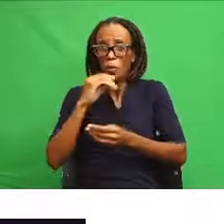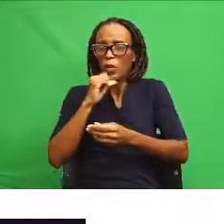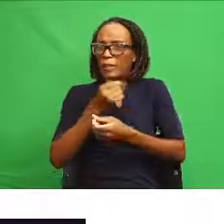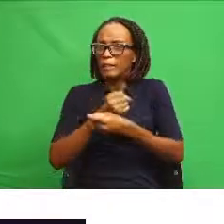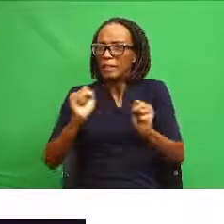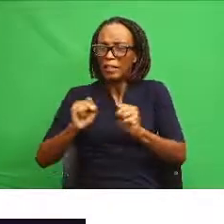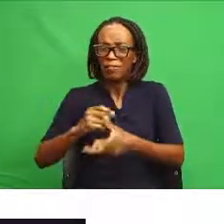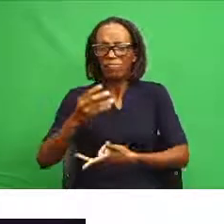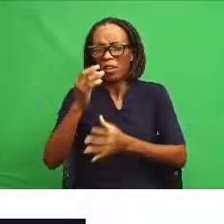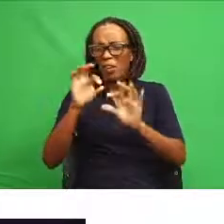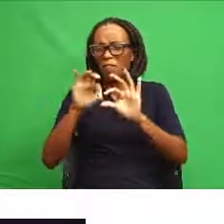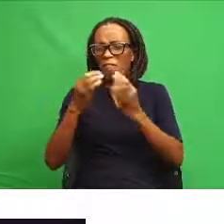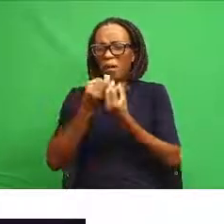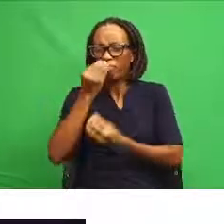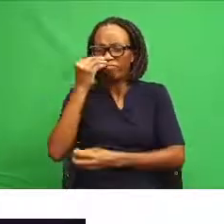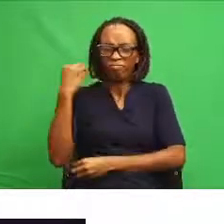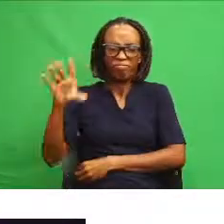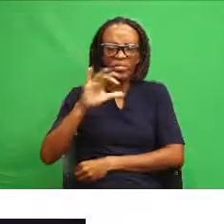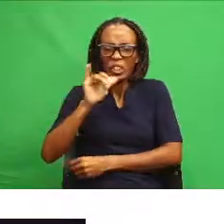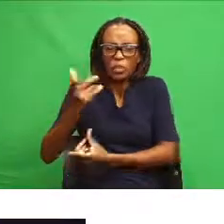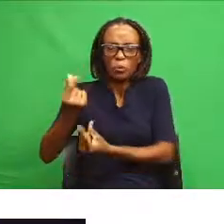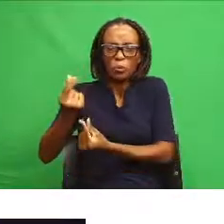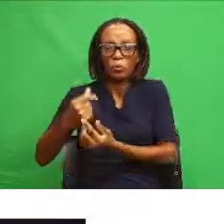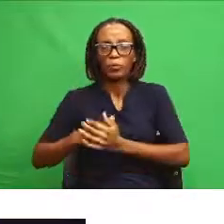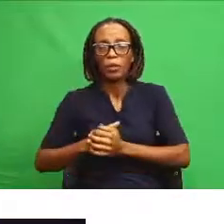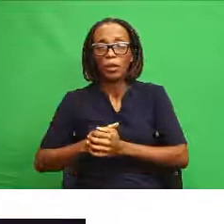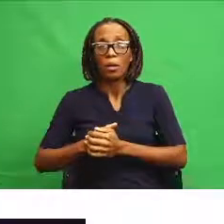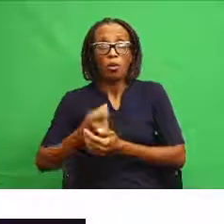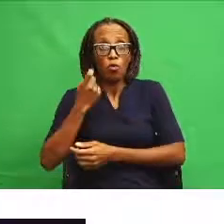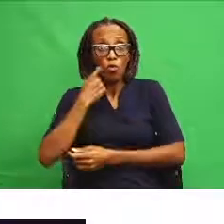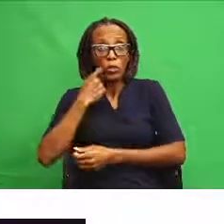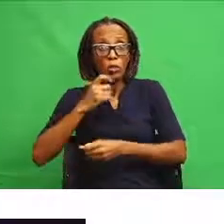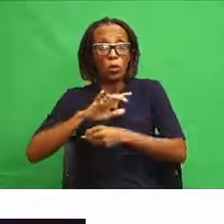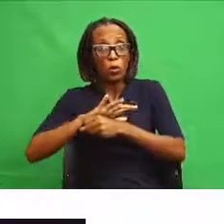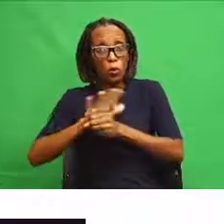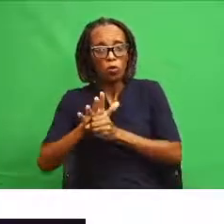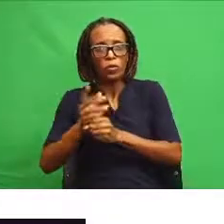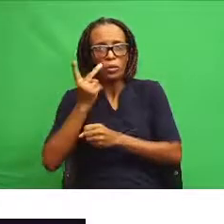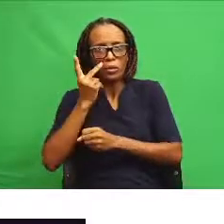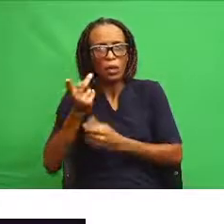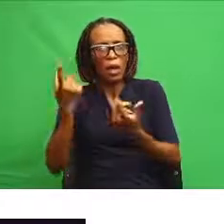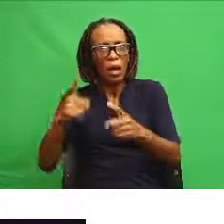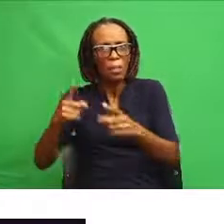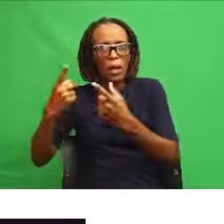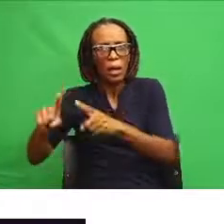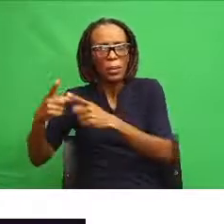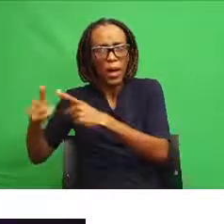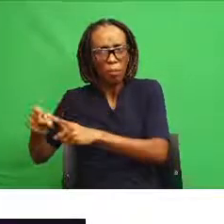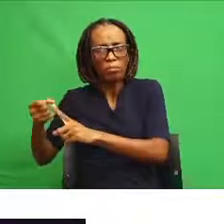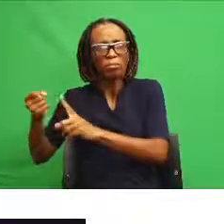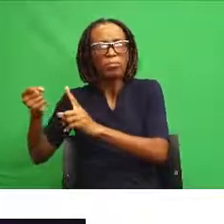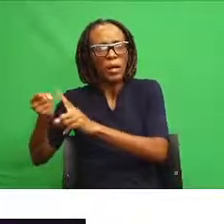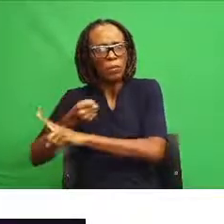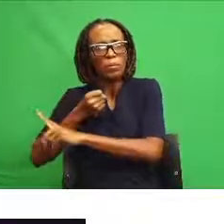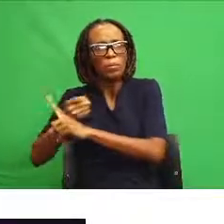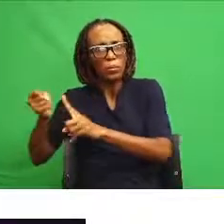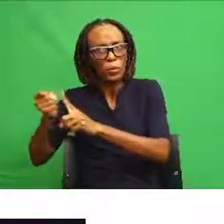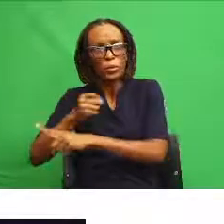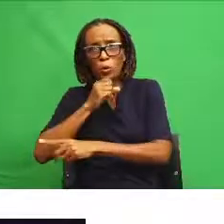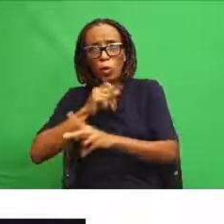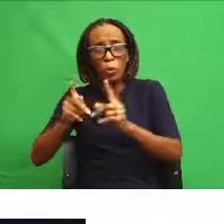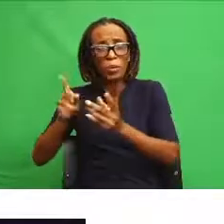them to live in. The COVID-19 pandemic also saw an upsurge in challenges for older persons,